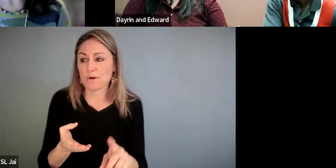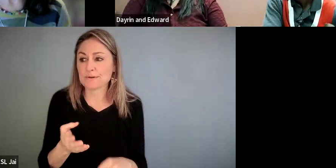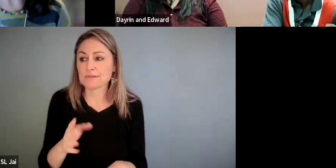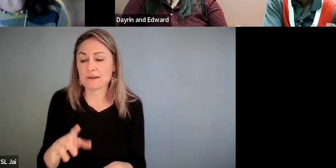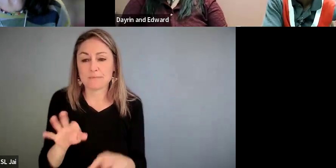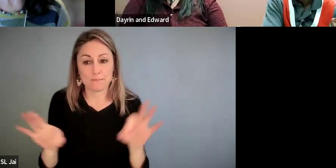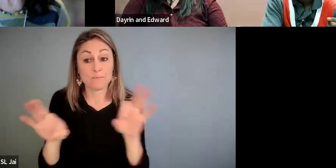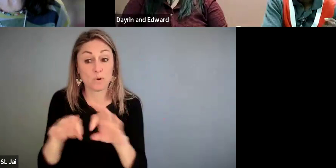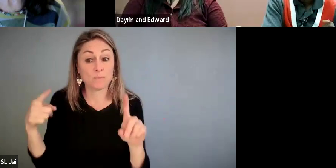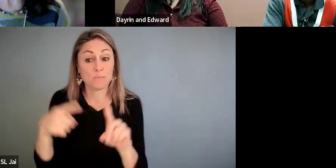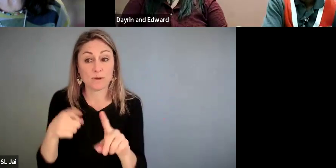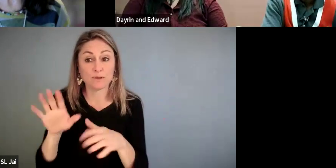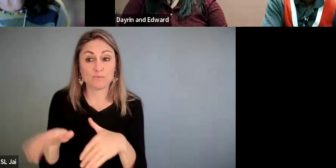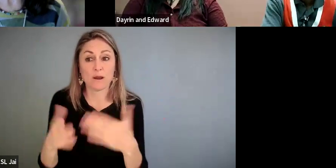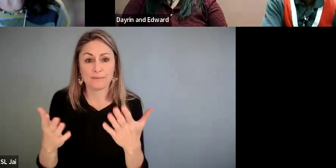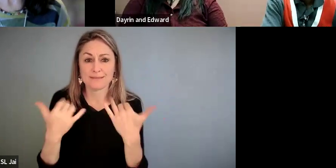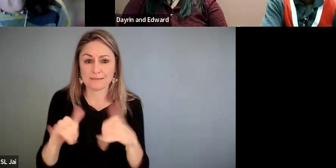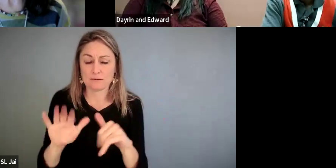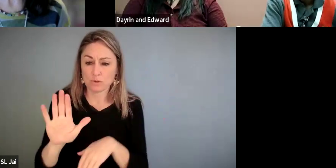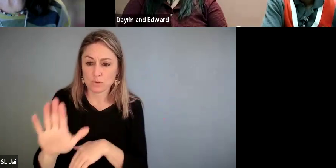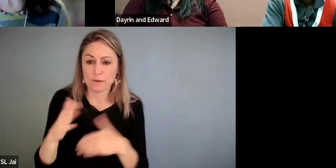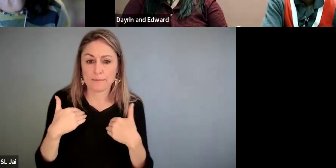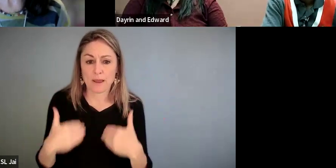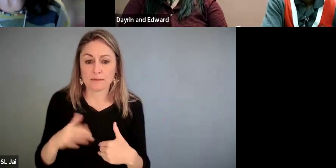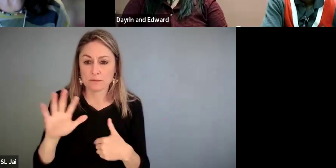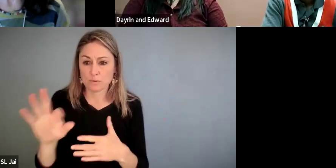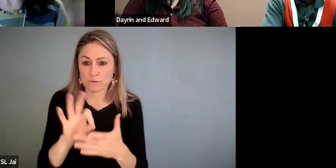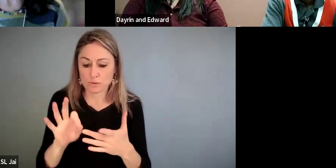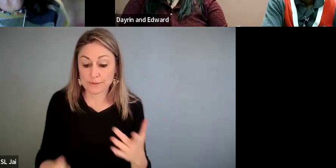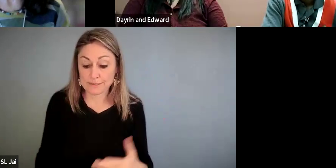important point that you brought up, that it's still your body, your choice.